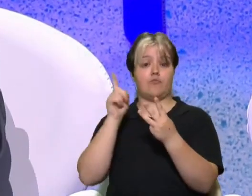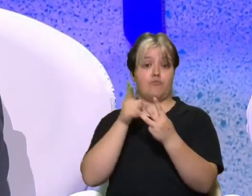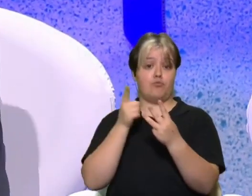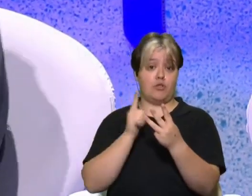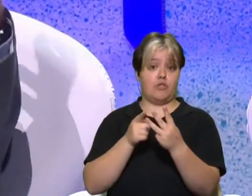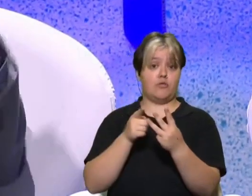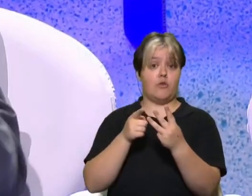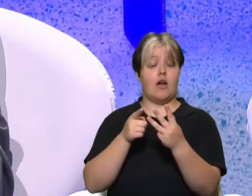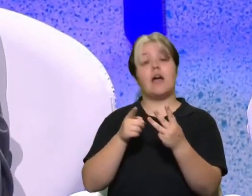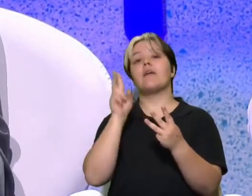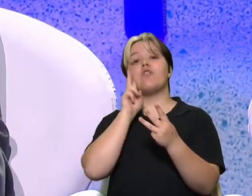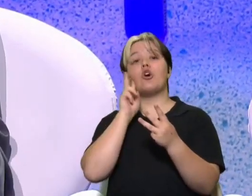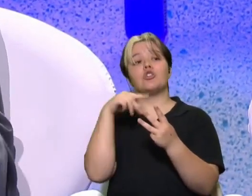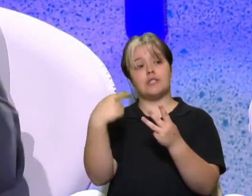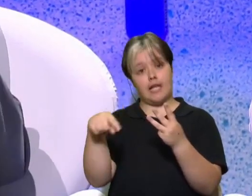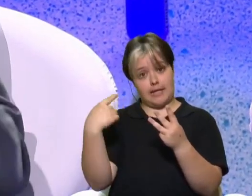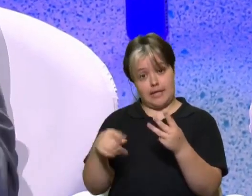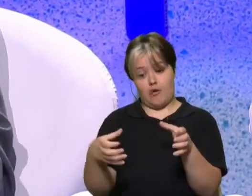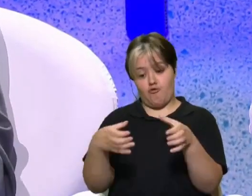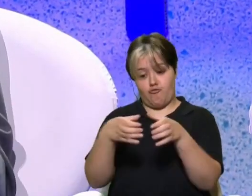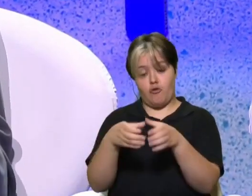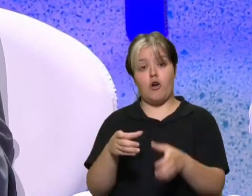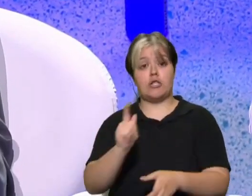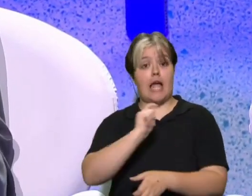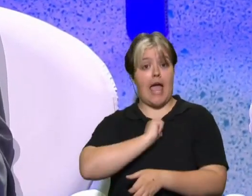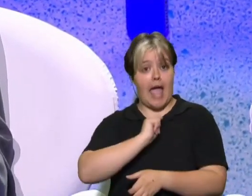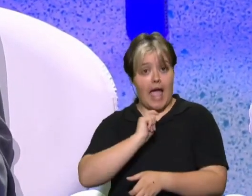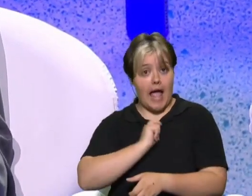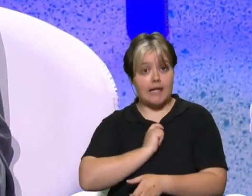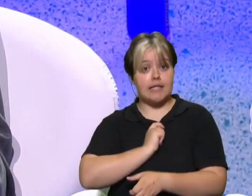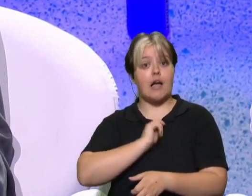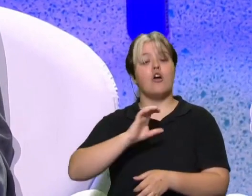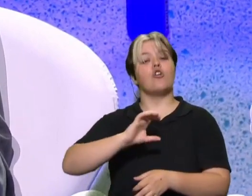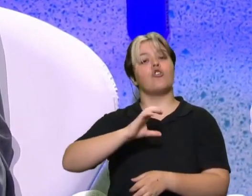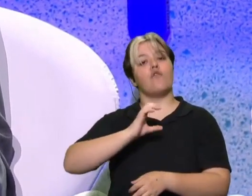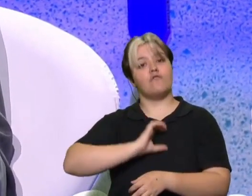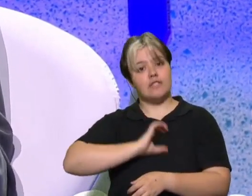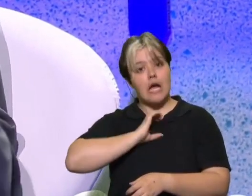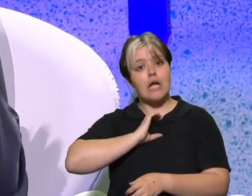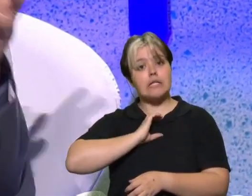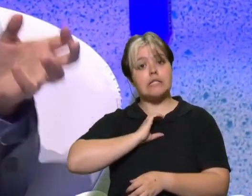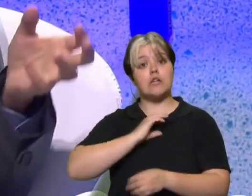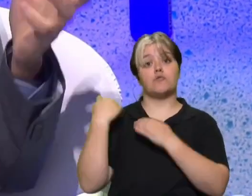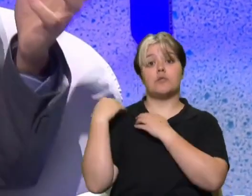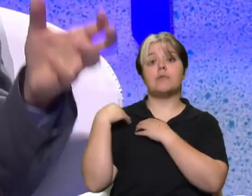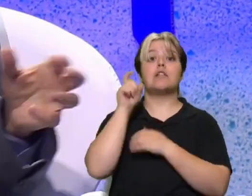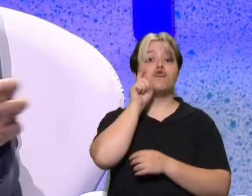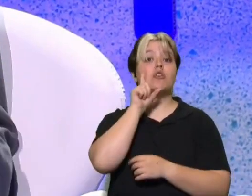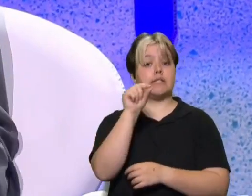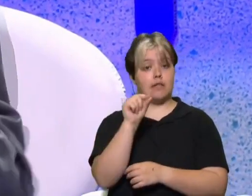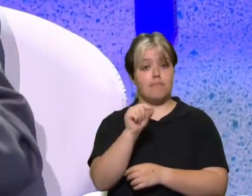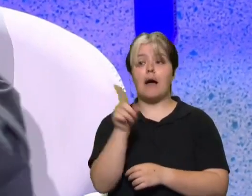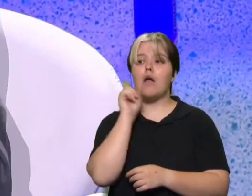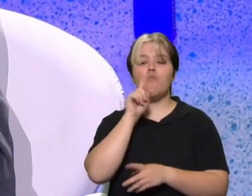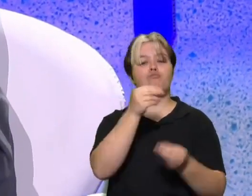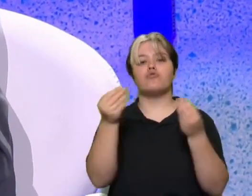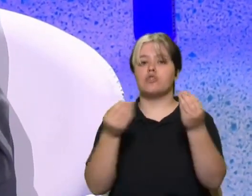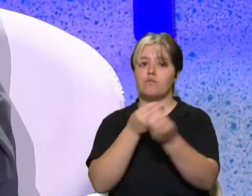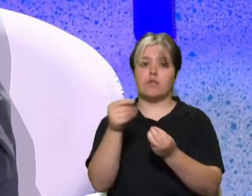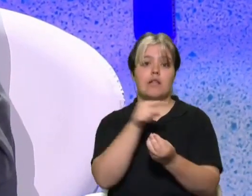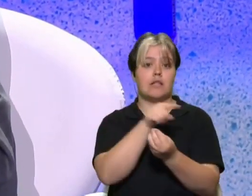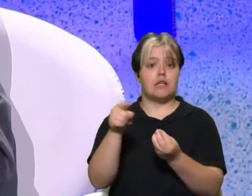are subject to a set of values like ethics, confidence,